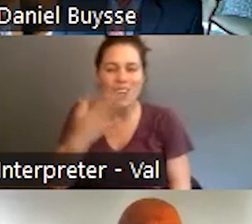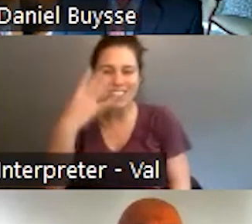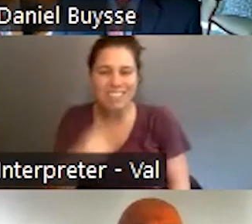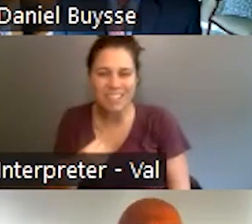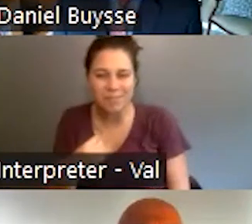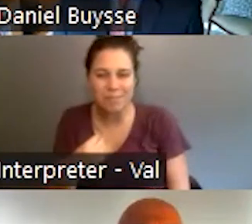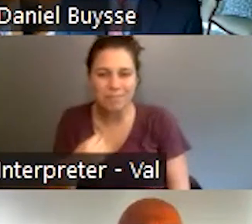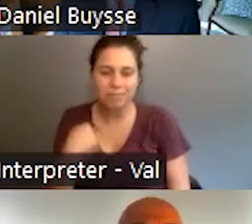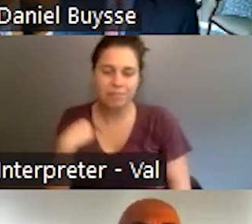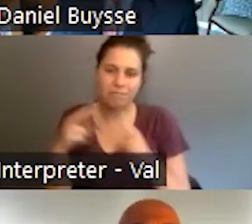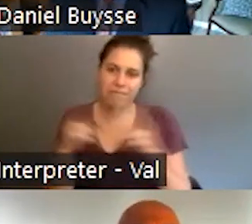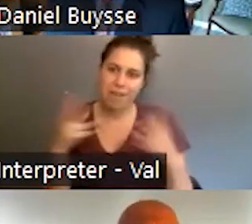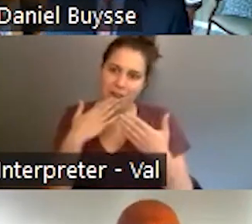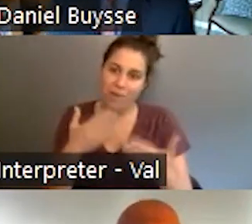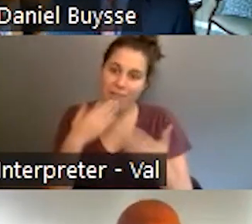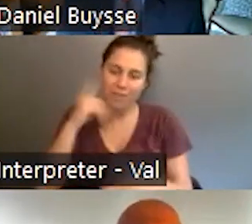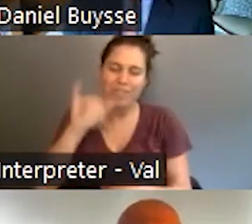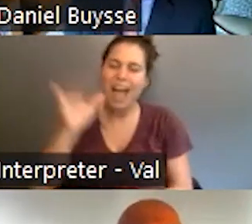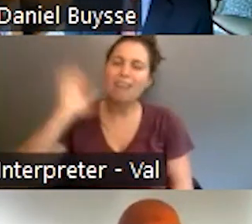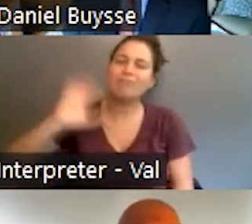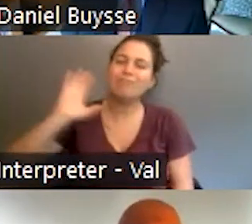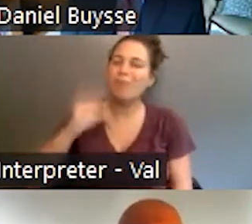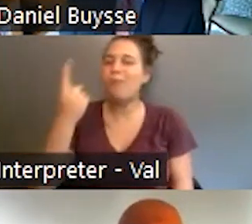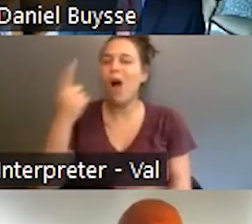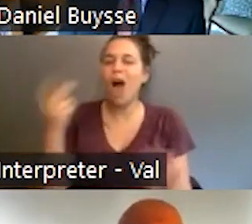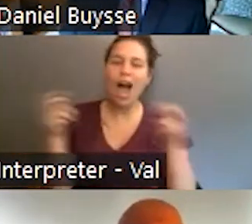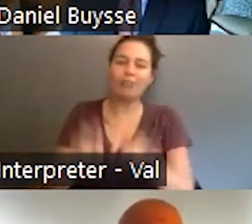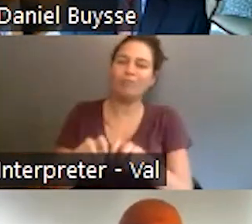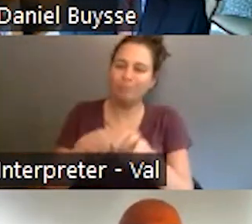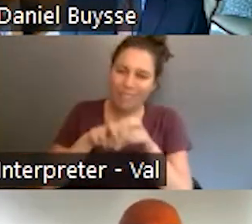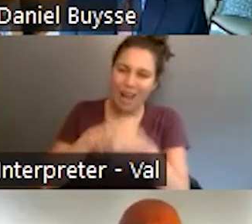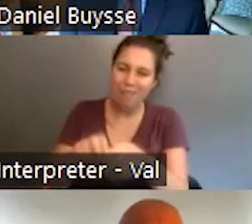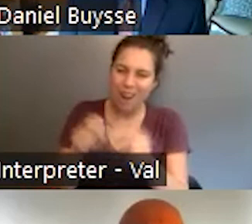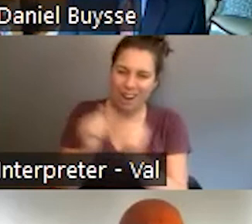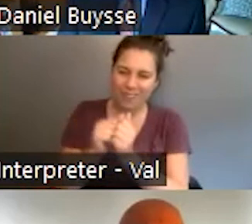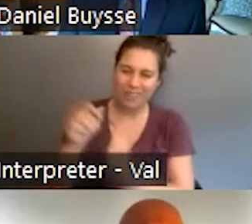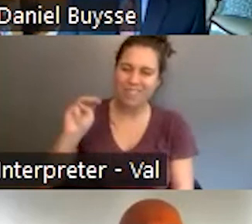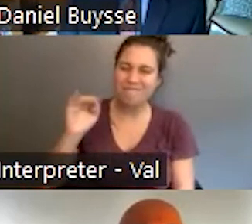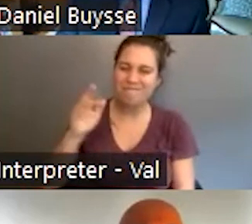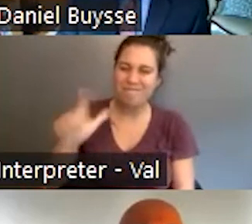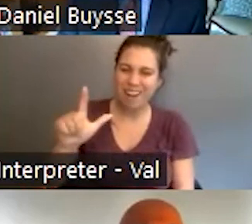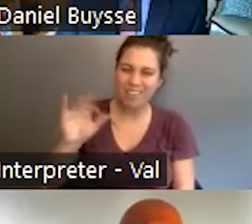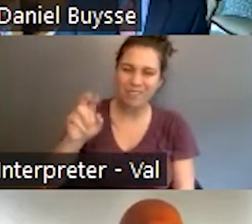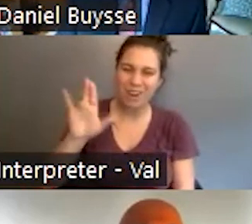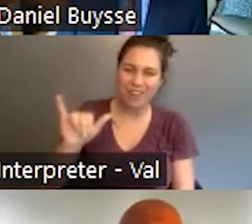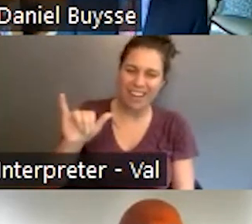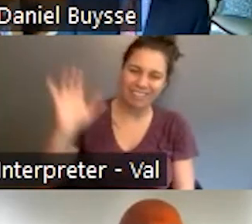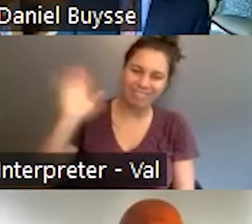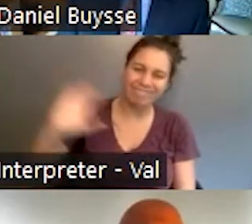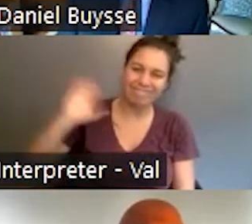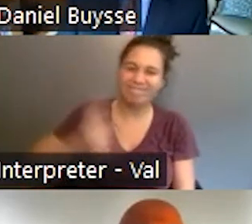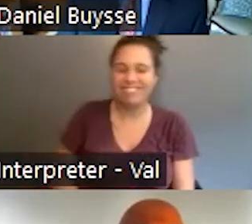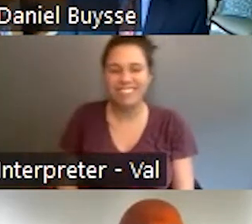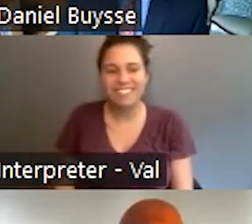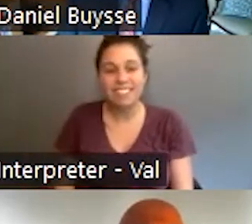very grateful for that cab ride with Michael Tweary back in the day. I'd like to acknowledge my many colleagues who've contributed